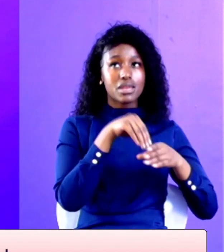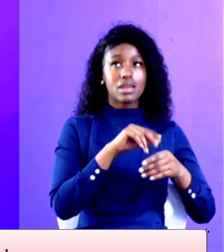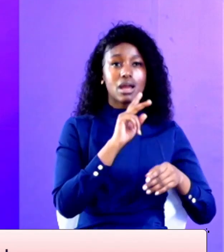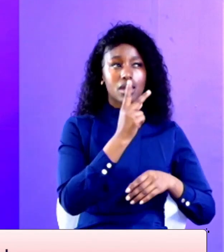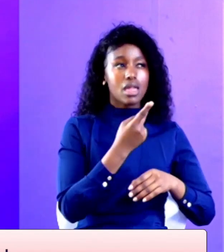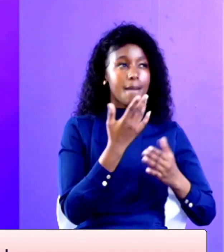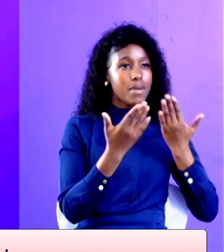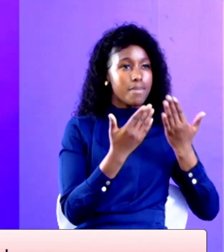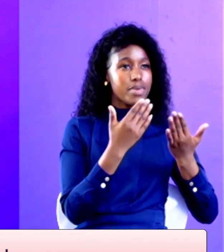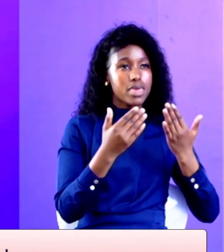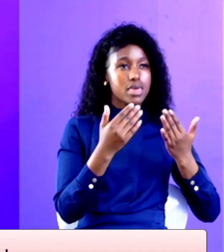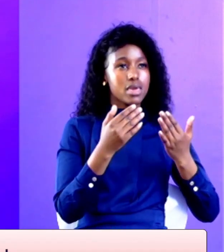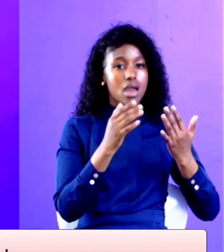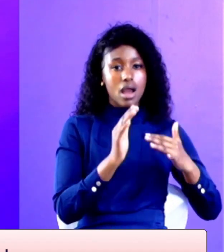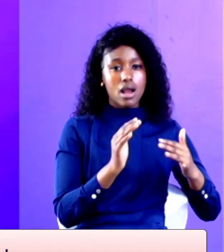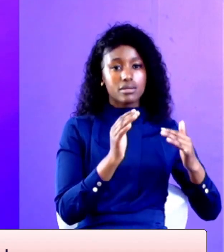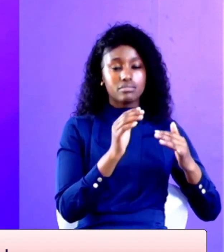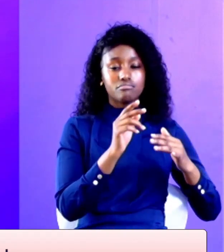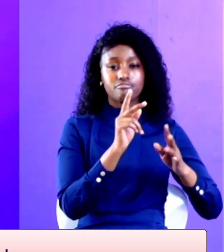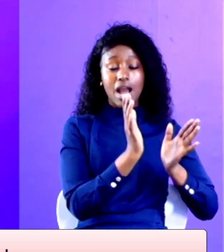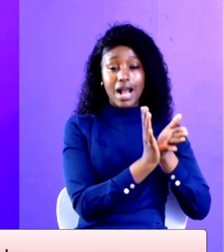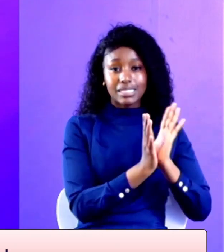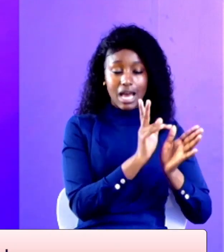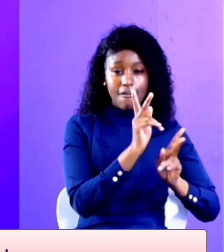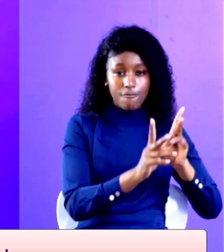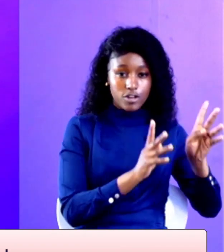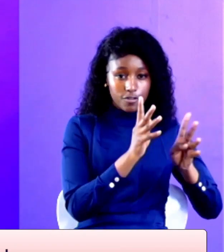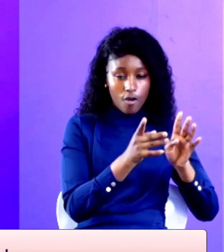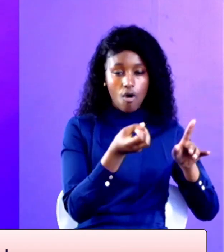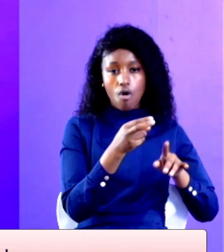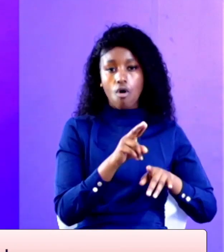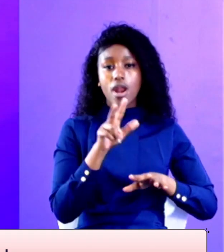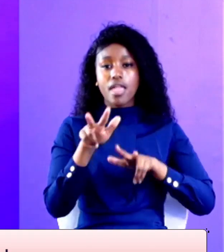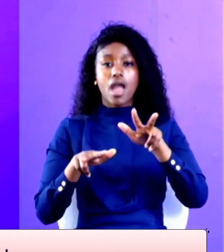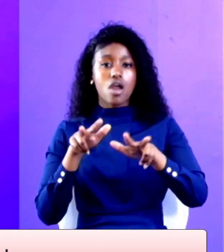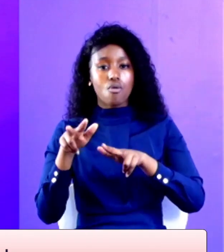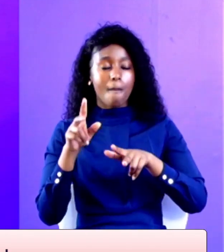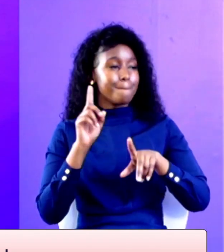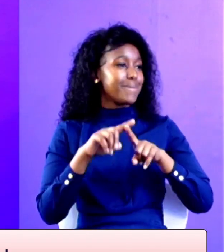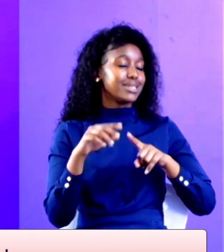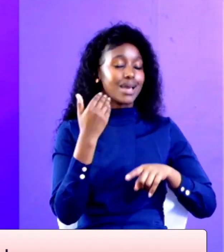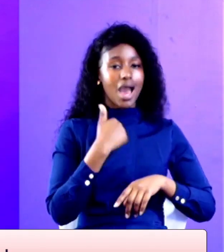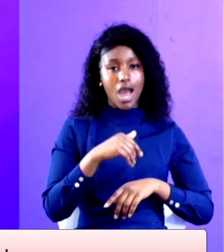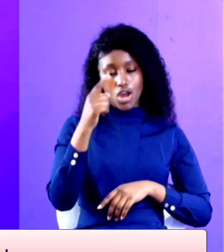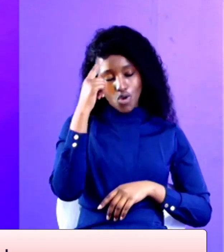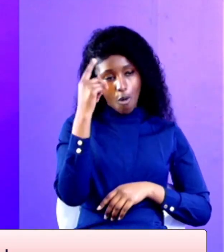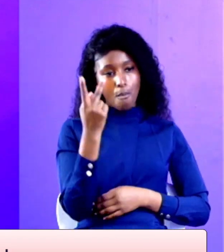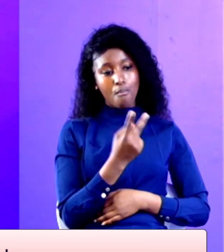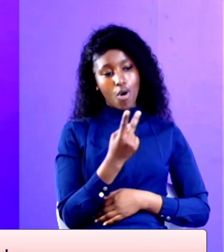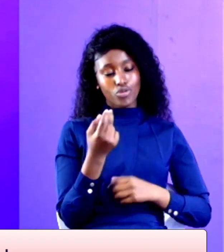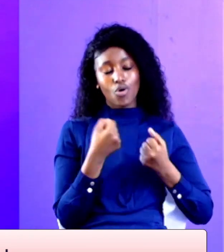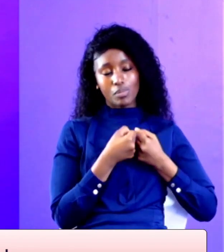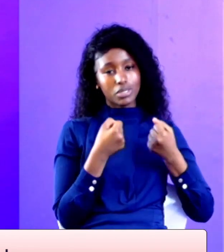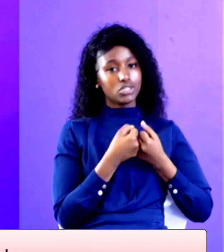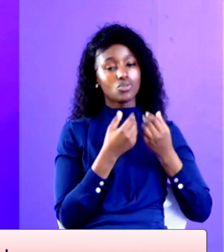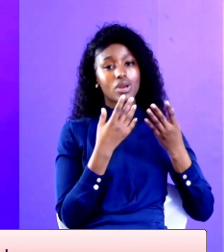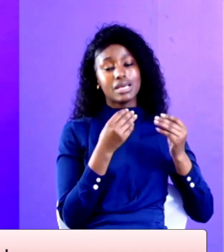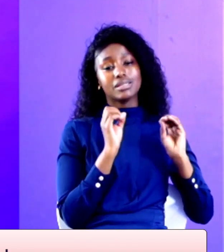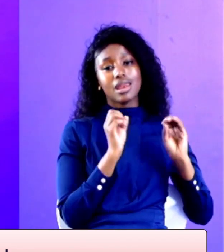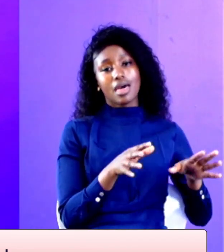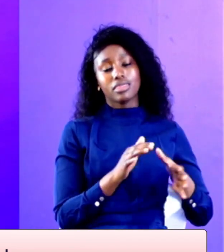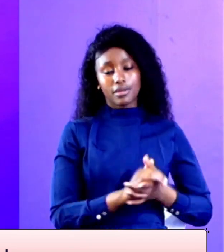or Nyayo, if I'm not wrong. So these 2 games, I think tutaanzia Nyayo. Yeah, it is